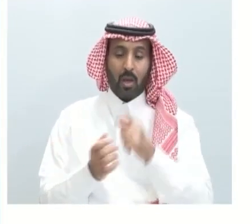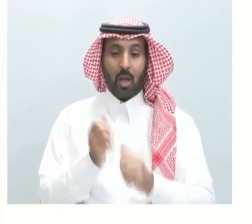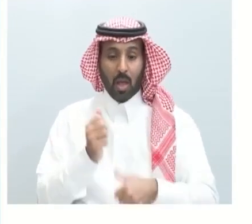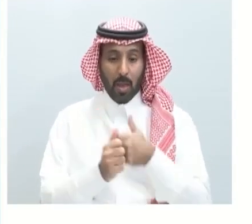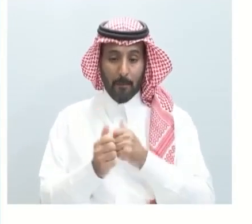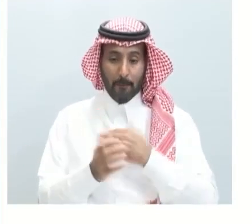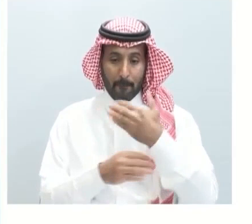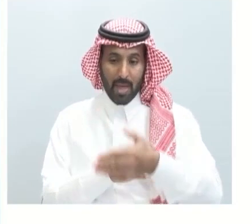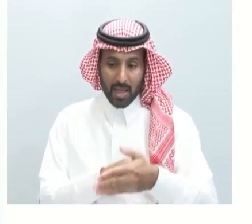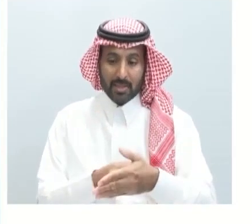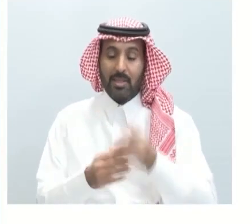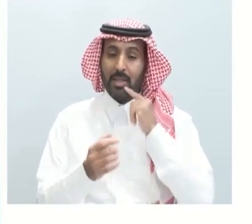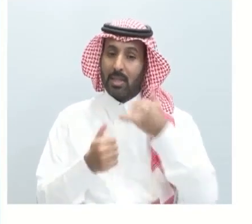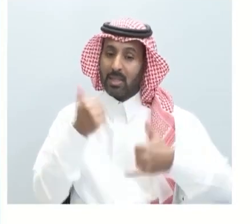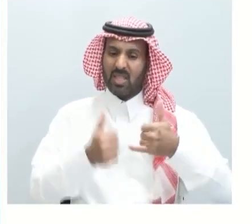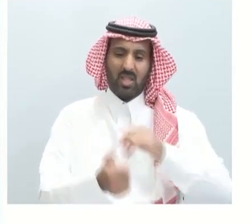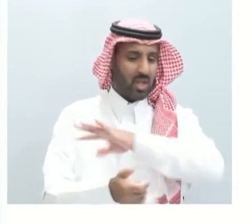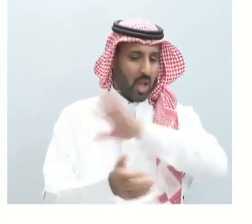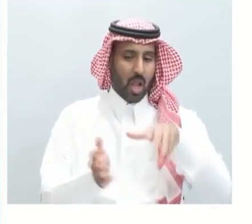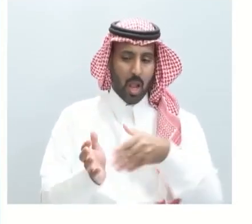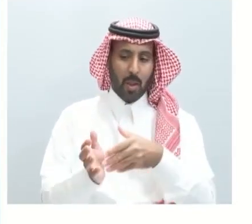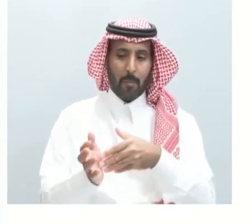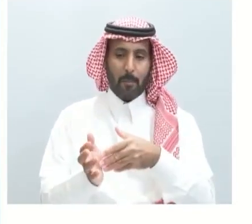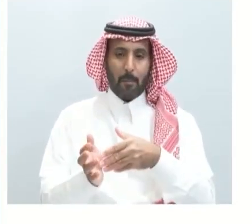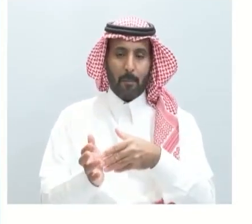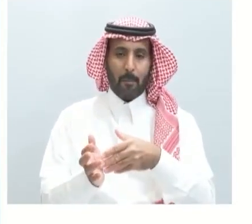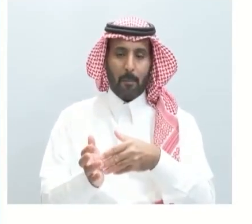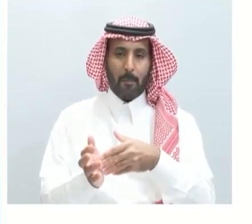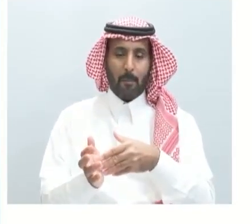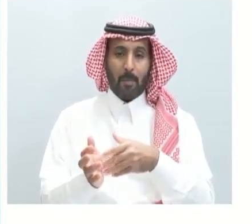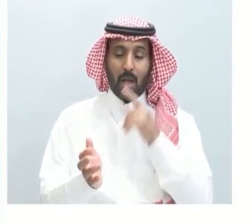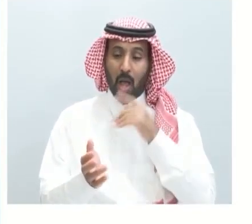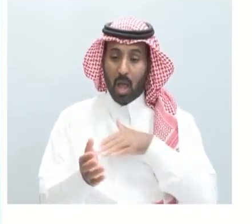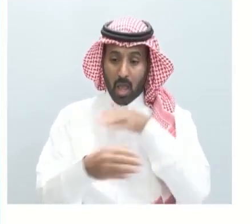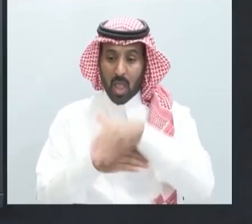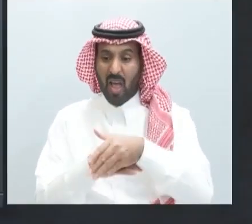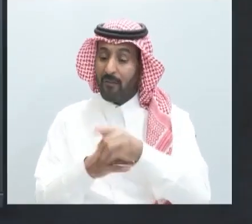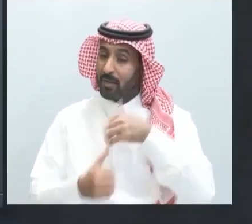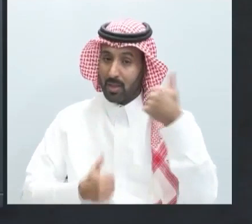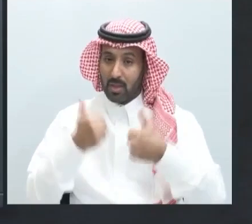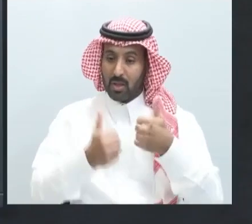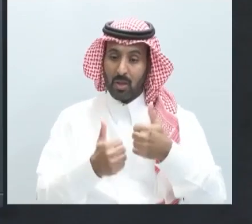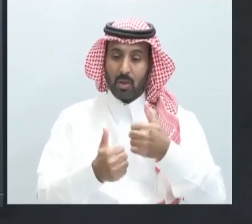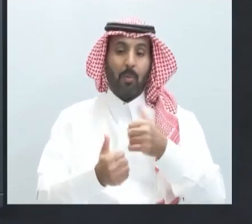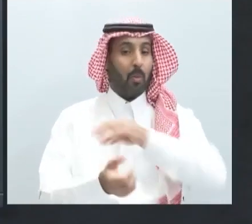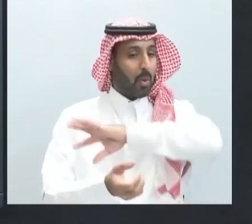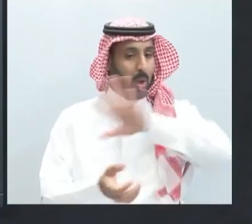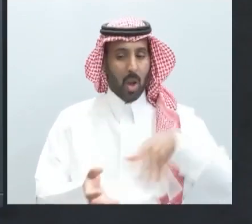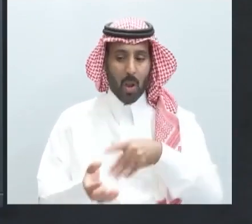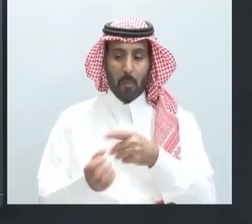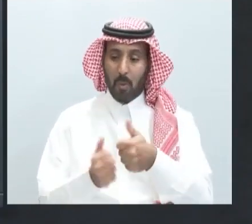in every subject with so I passed the test with every